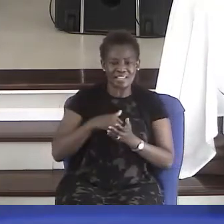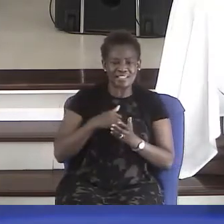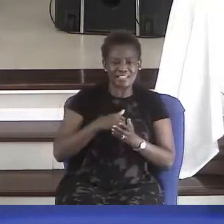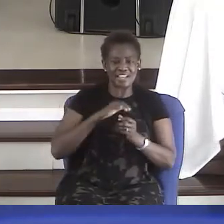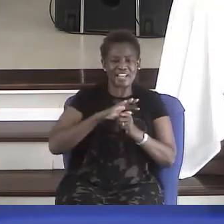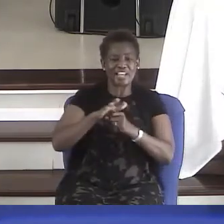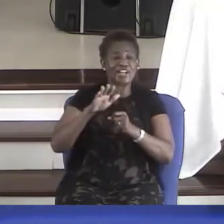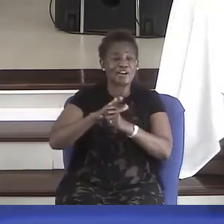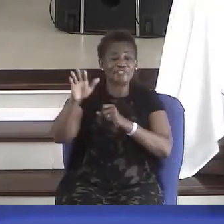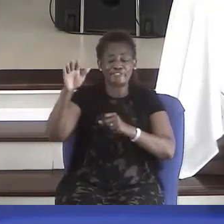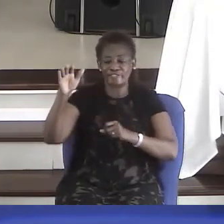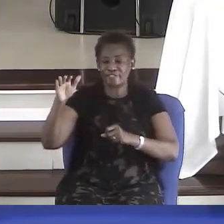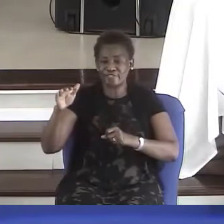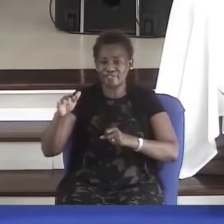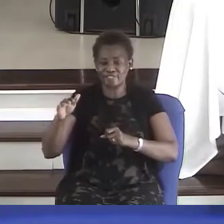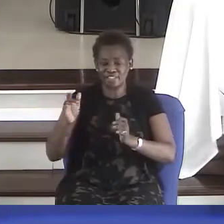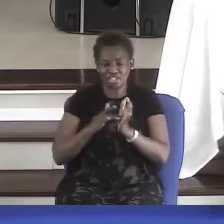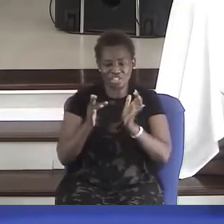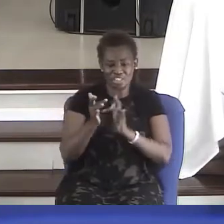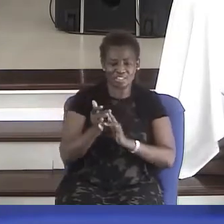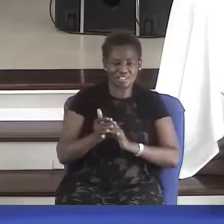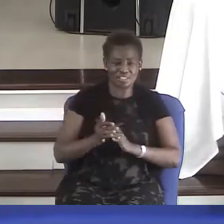all-sufficient Jesus.